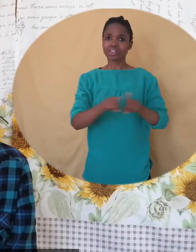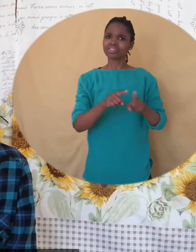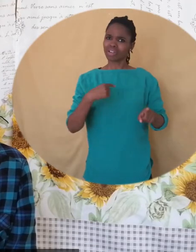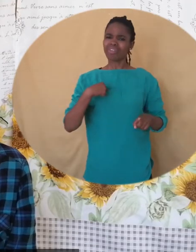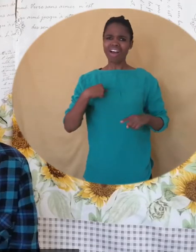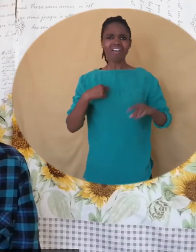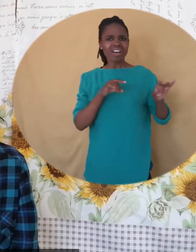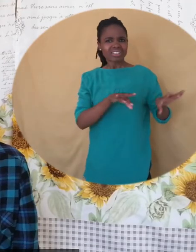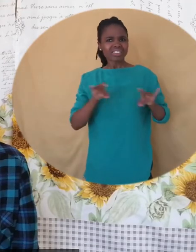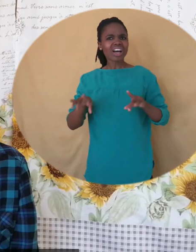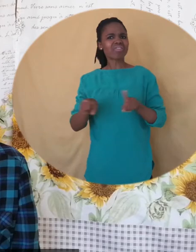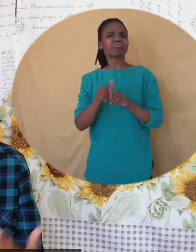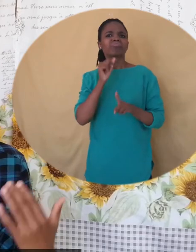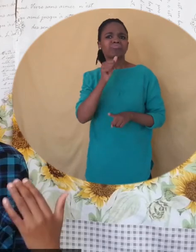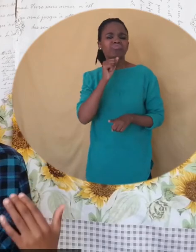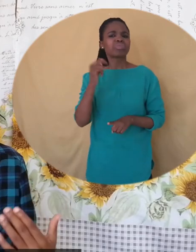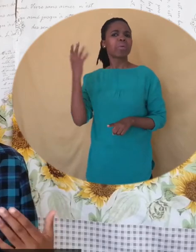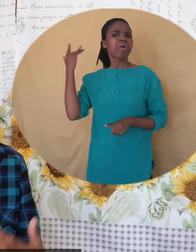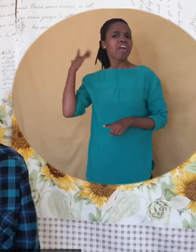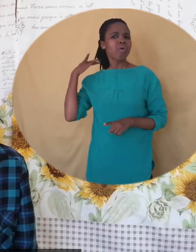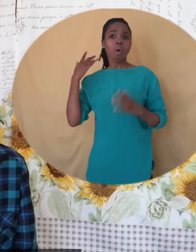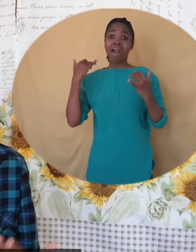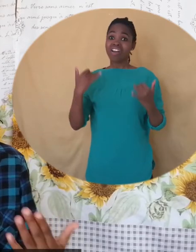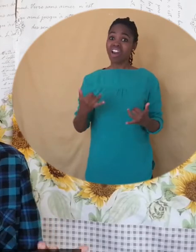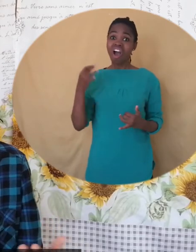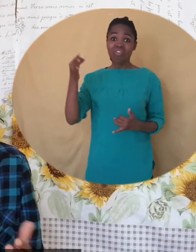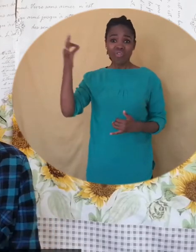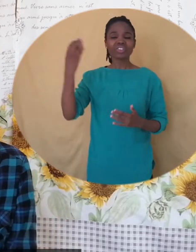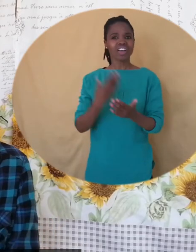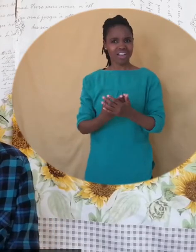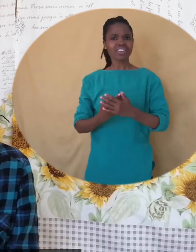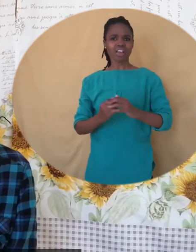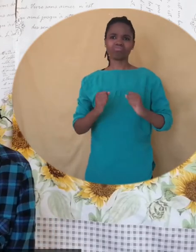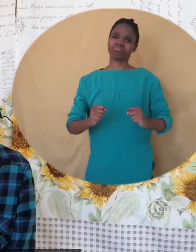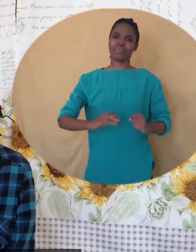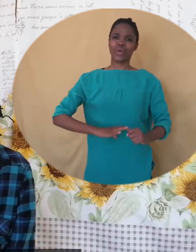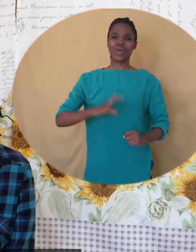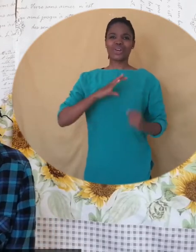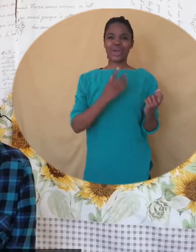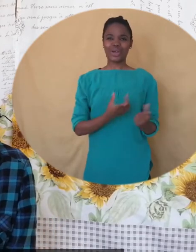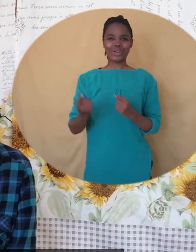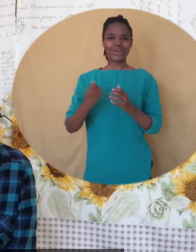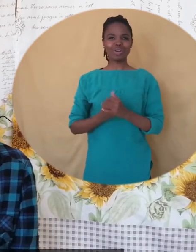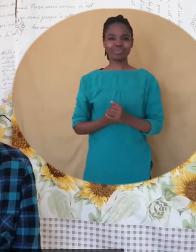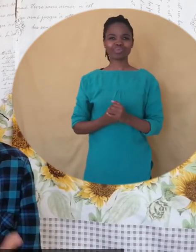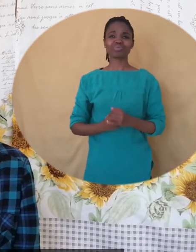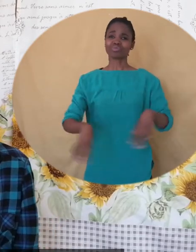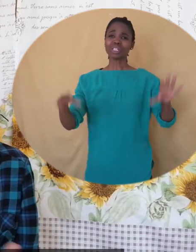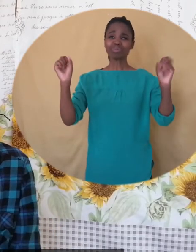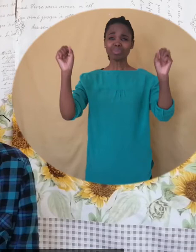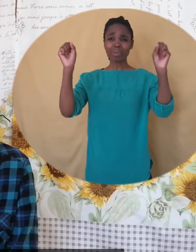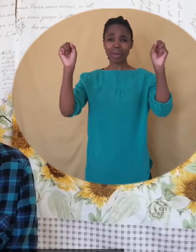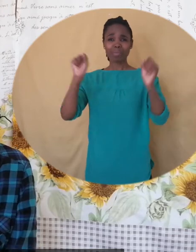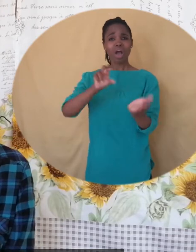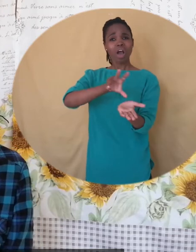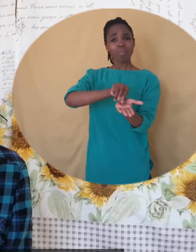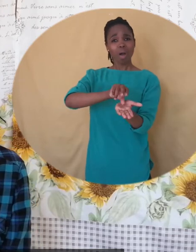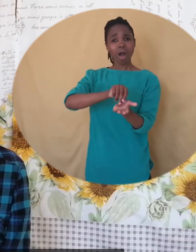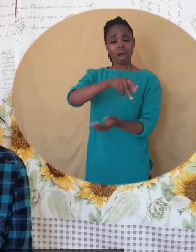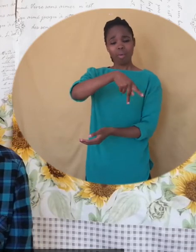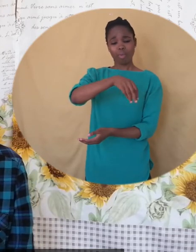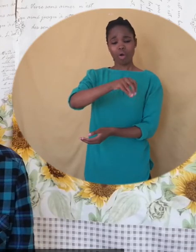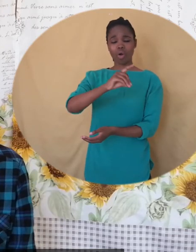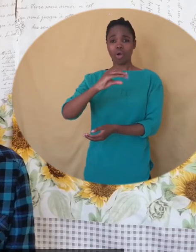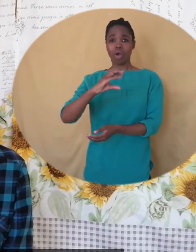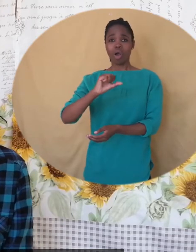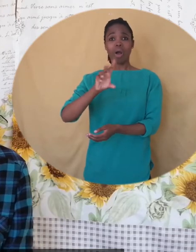that affect you, whether it's the past, the present, or the future. So with today's content